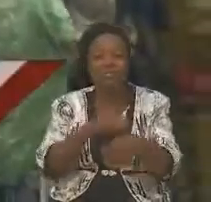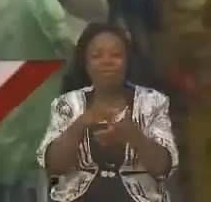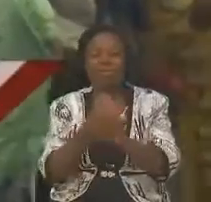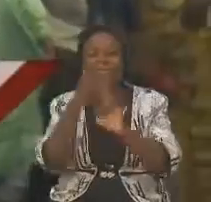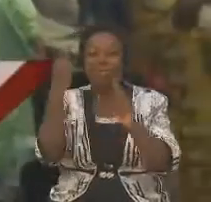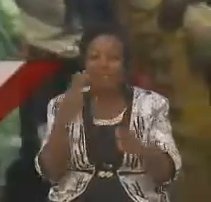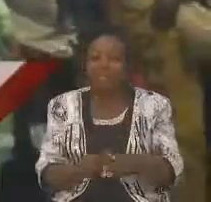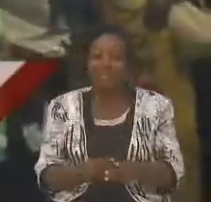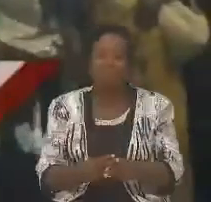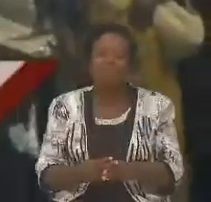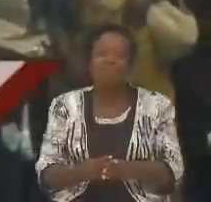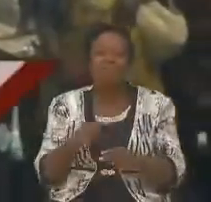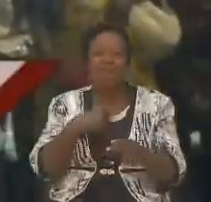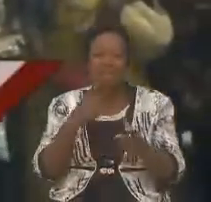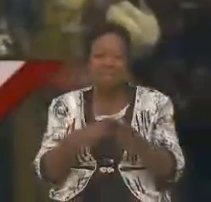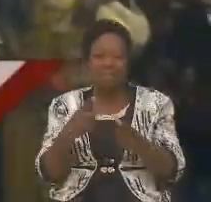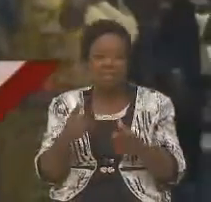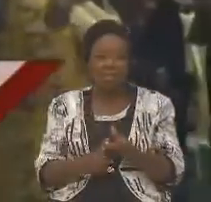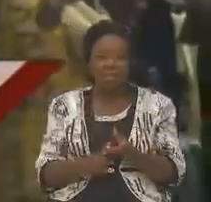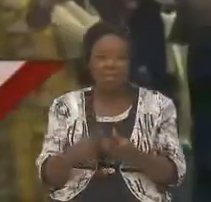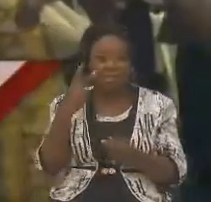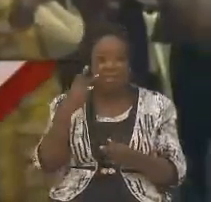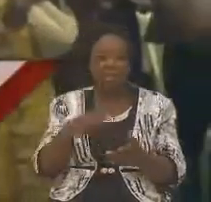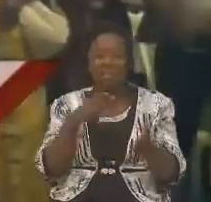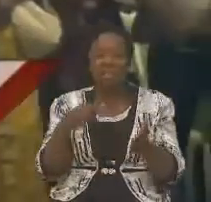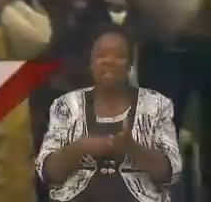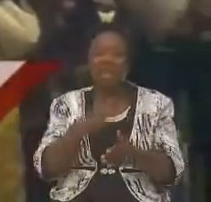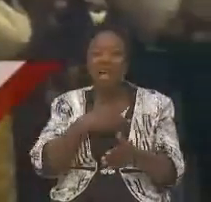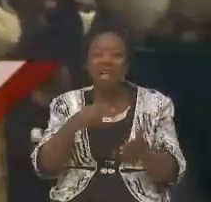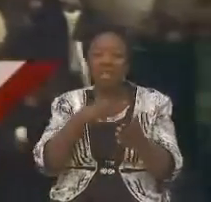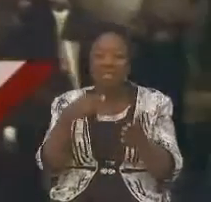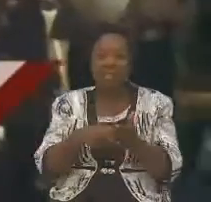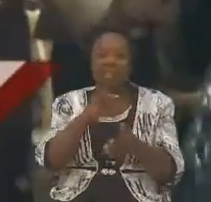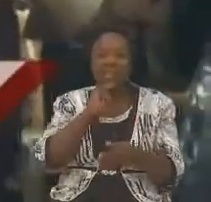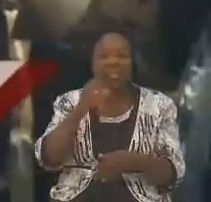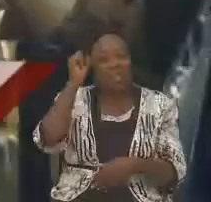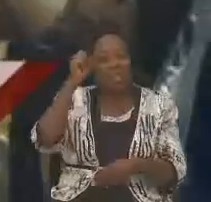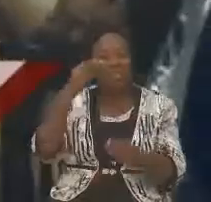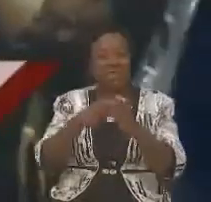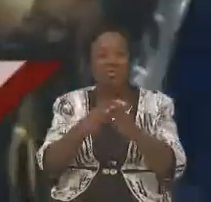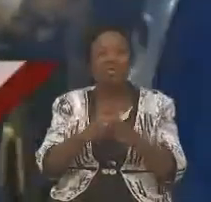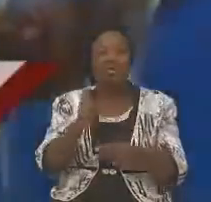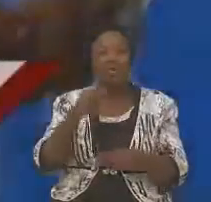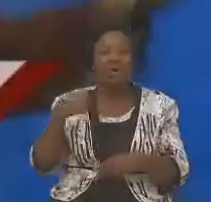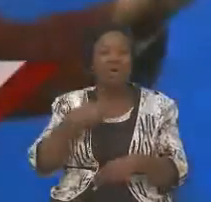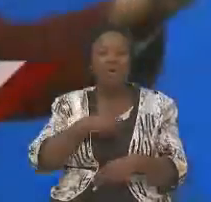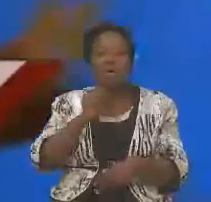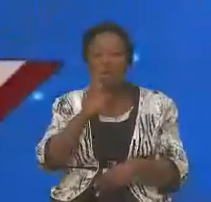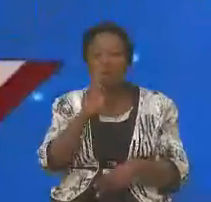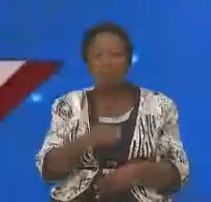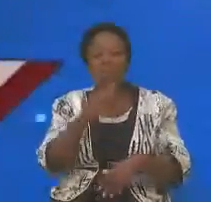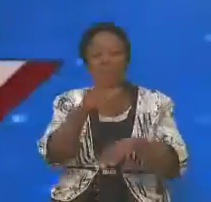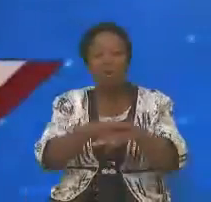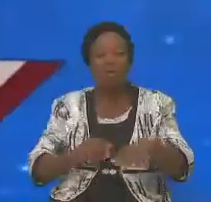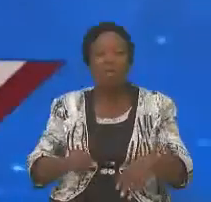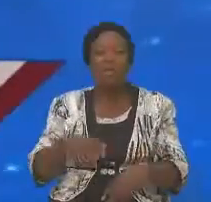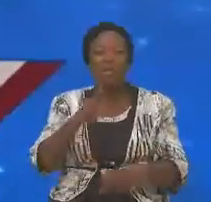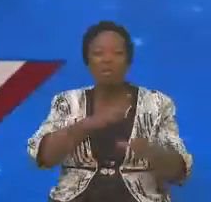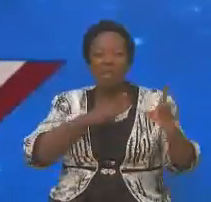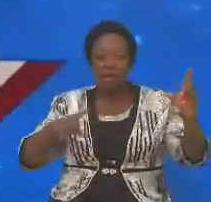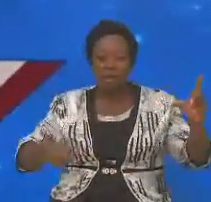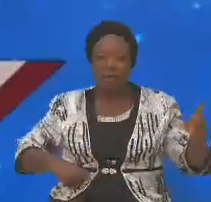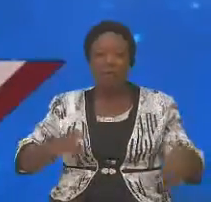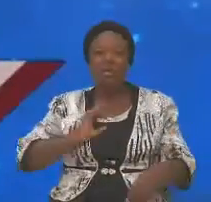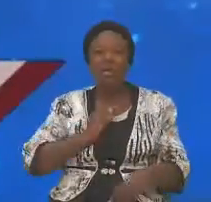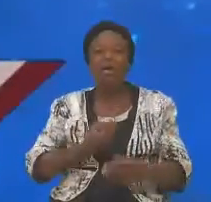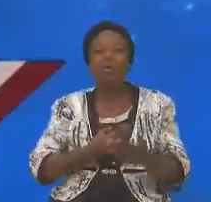name. Look at this now, look at this, hear this. And this is his name, whereby it shall be called